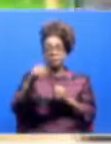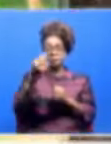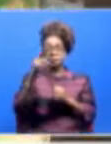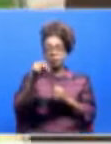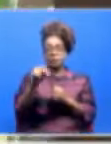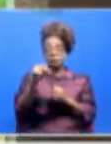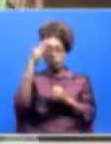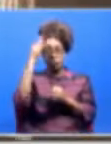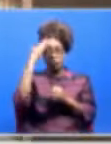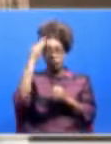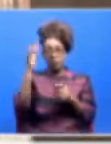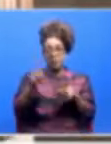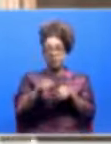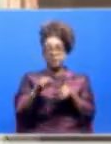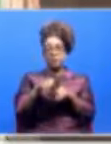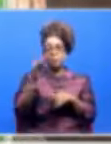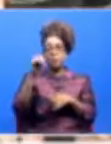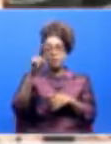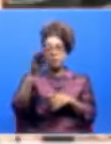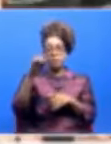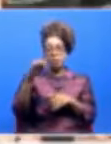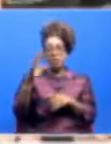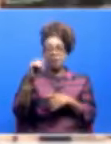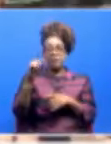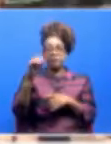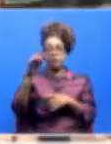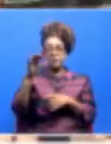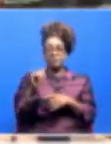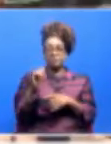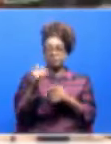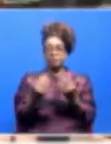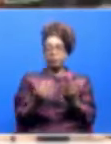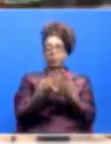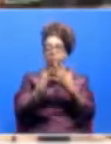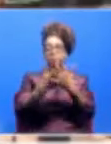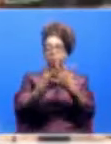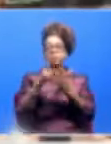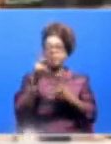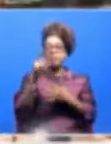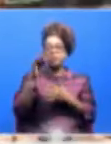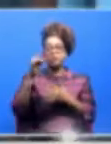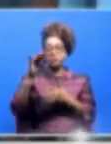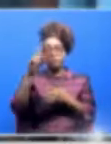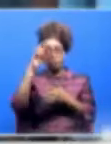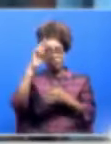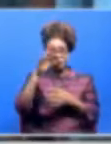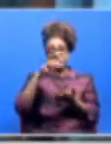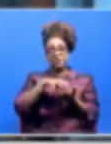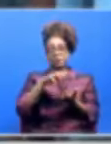Murevi, popularly known as Murevi wa California, is being held at Kemashiri Police Station